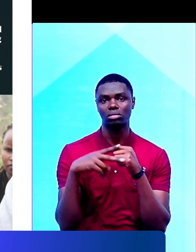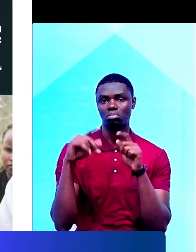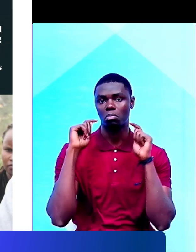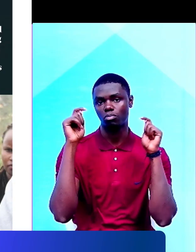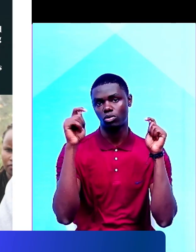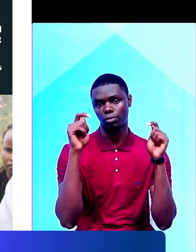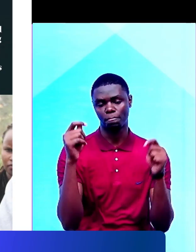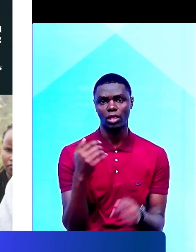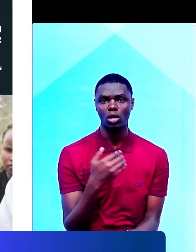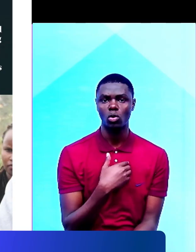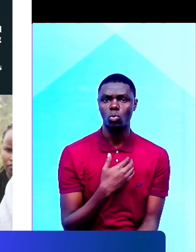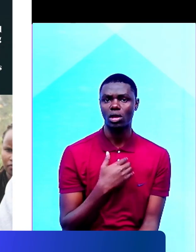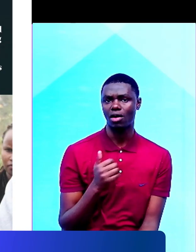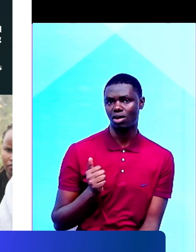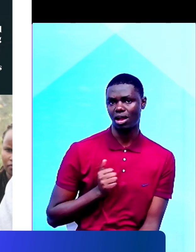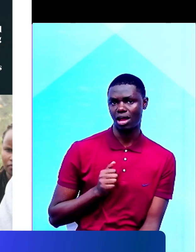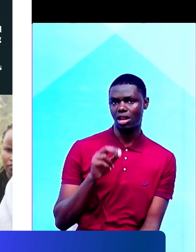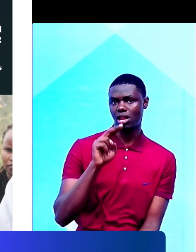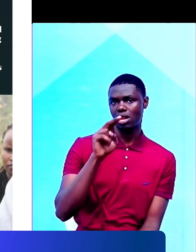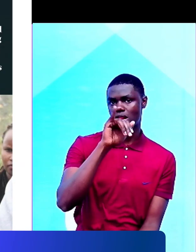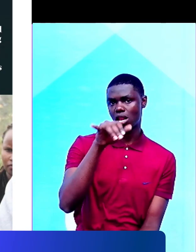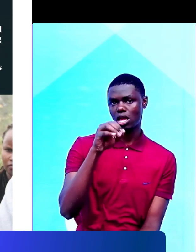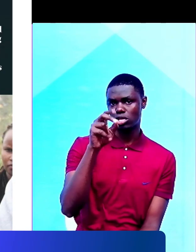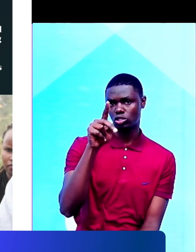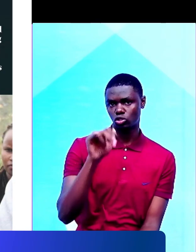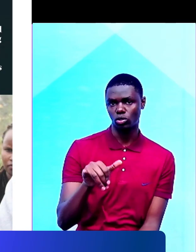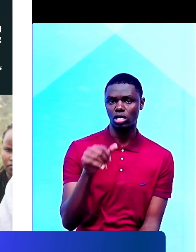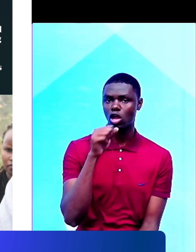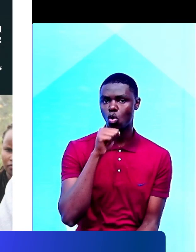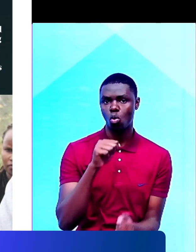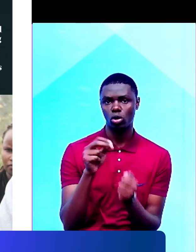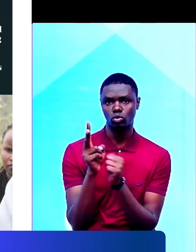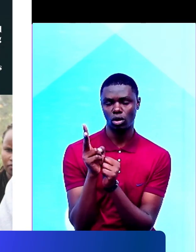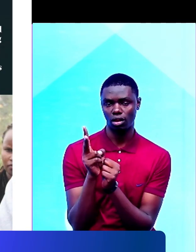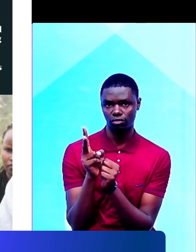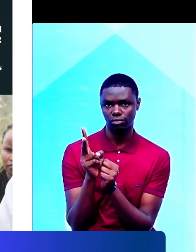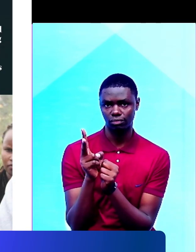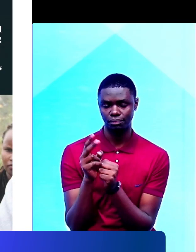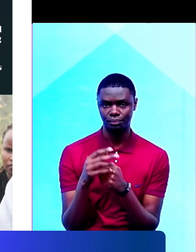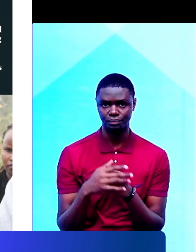have Bridget Njoki, who's a 12-year-old,